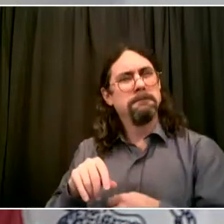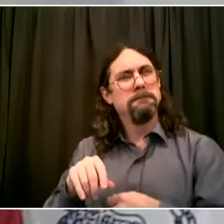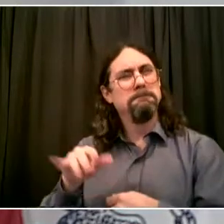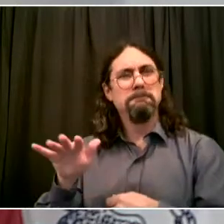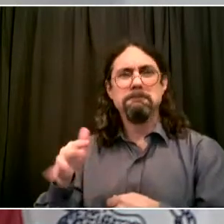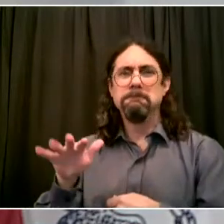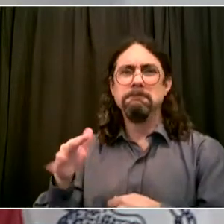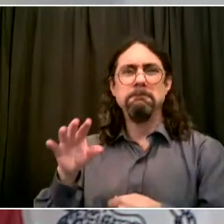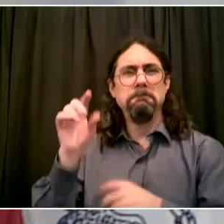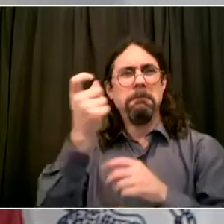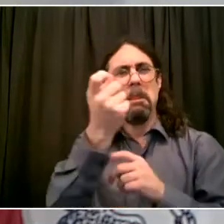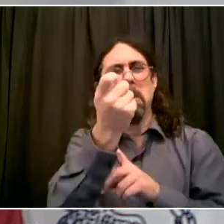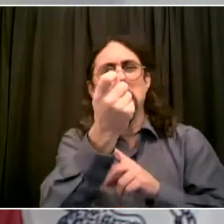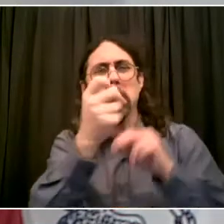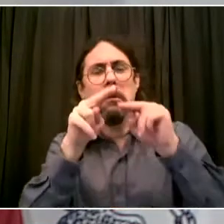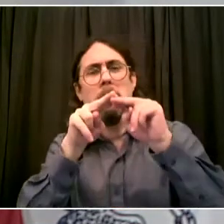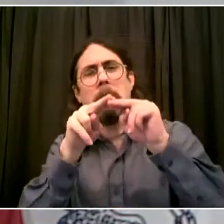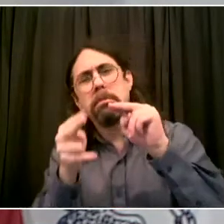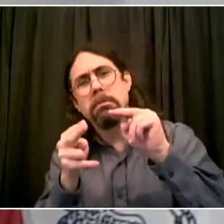Choksi.